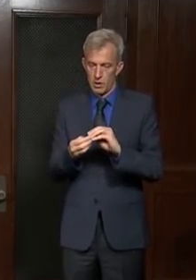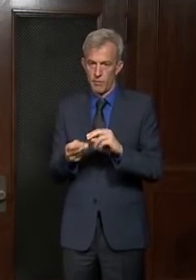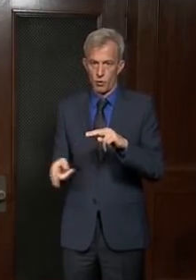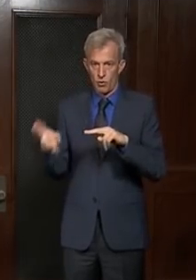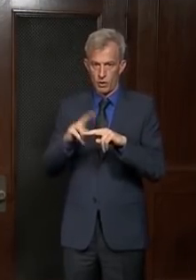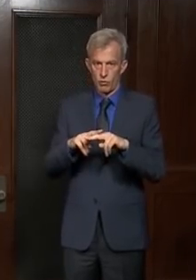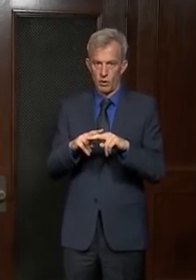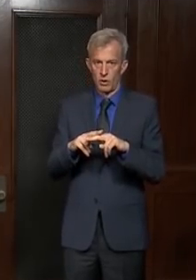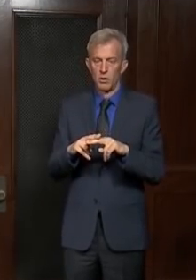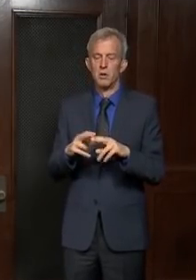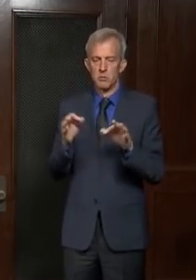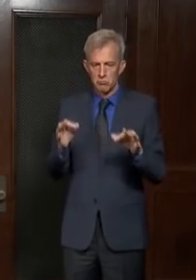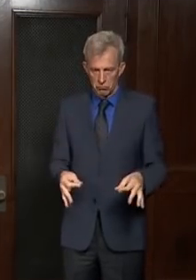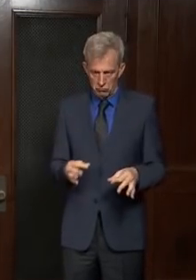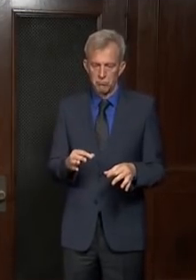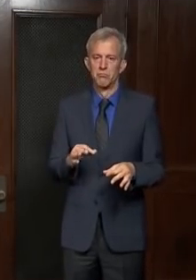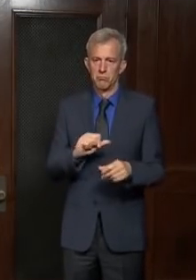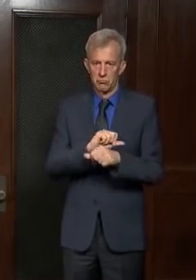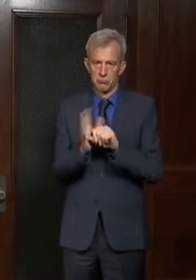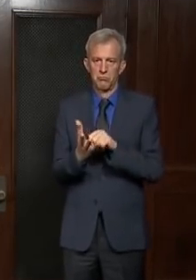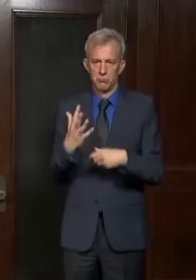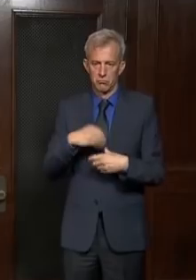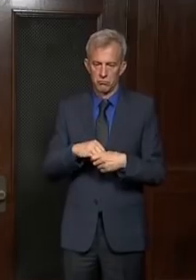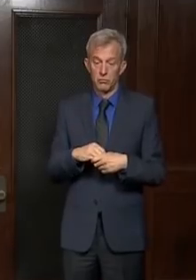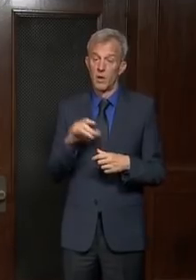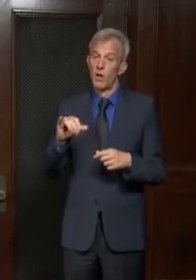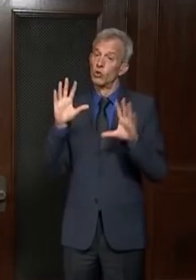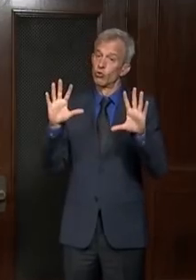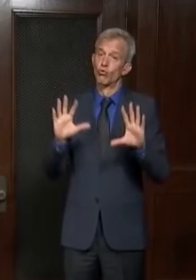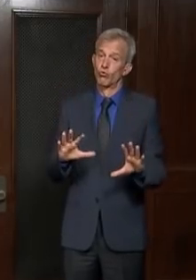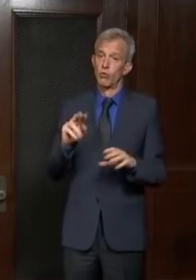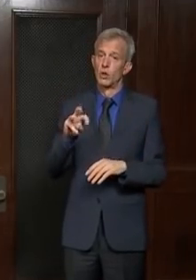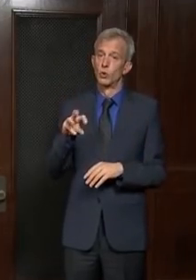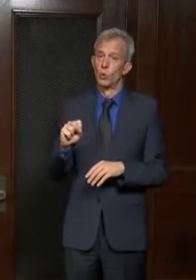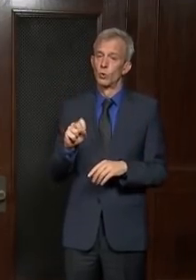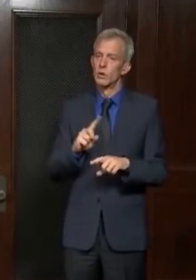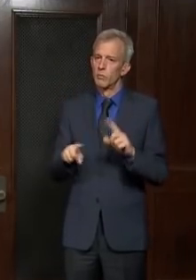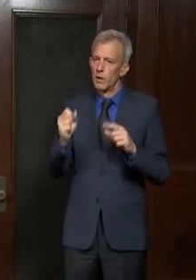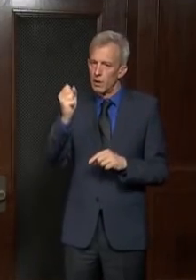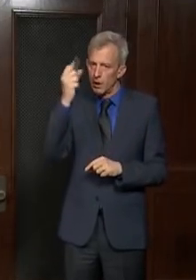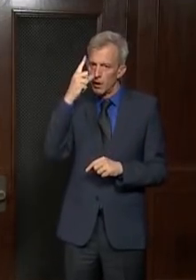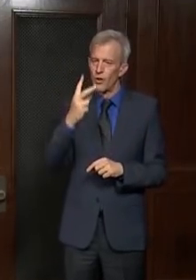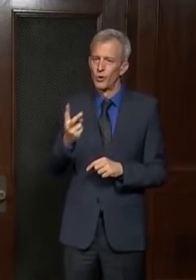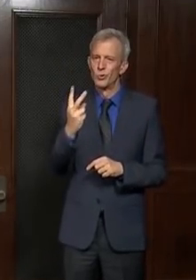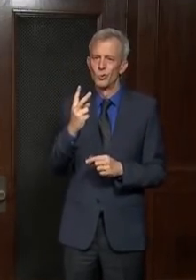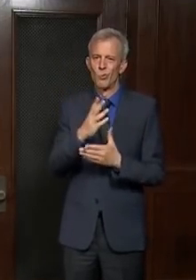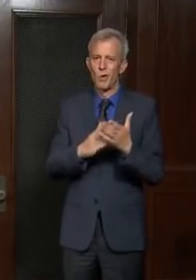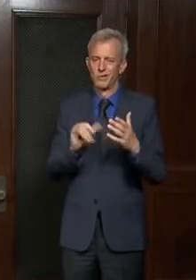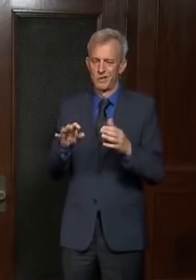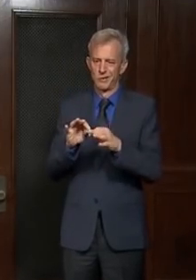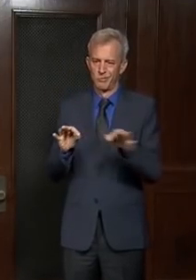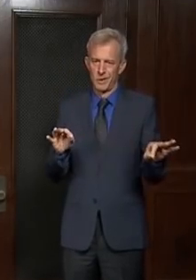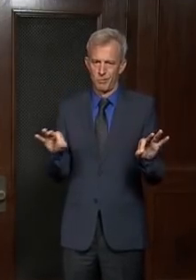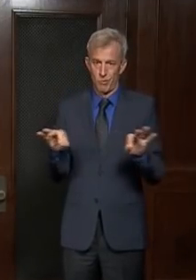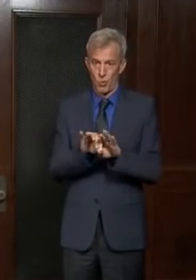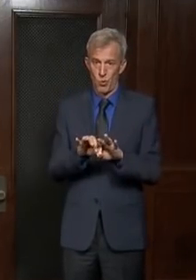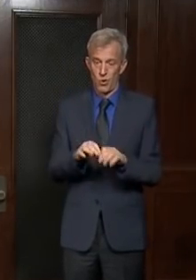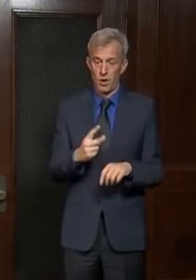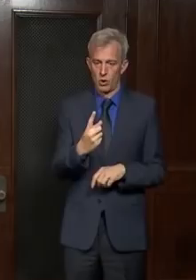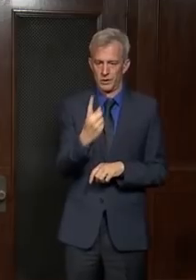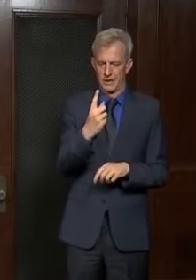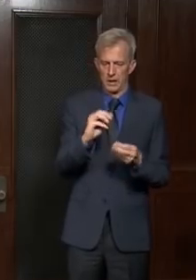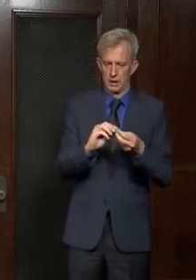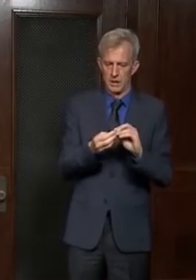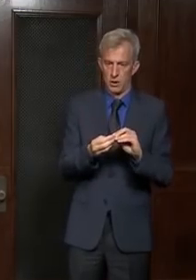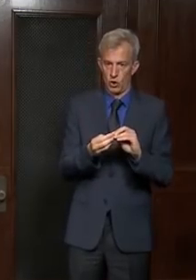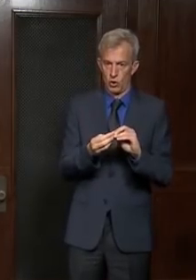confirmed positive cases of COVID-19. That's great news. But there are two important parts of that statement: single-digit